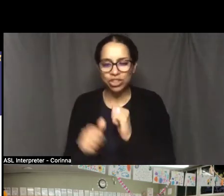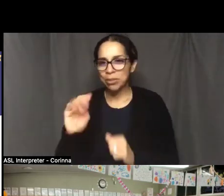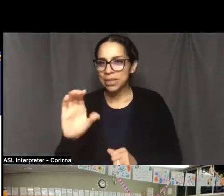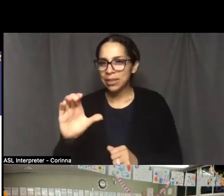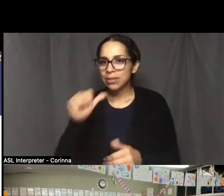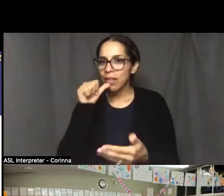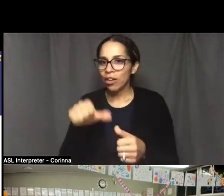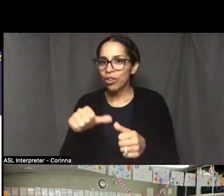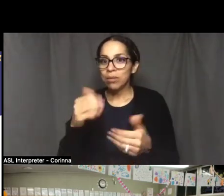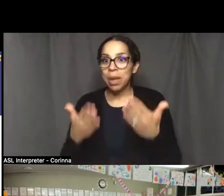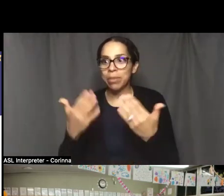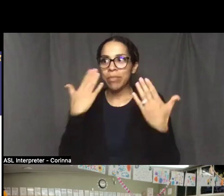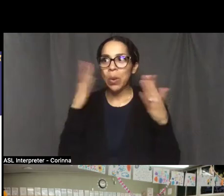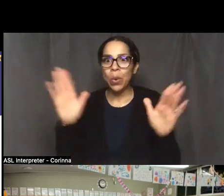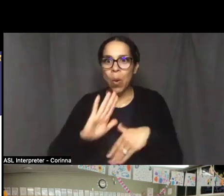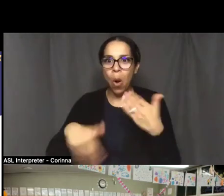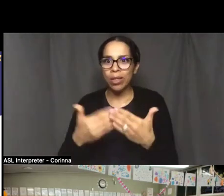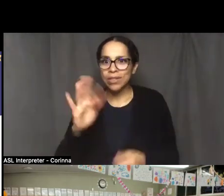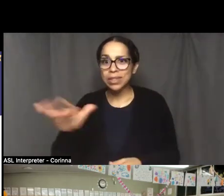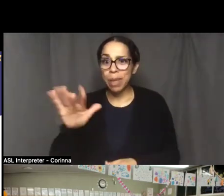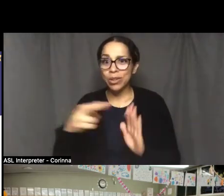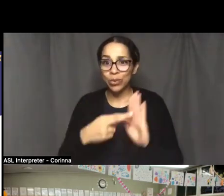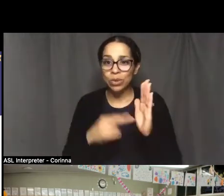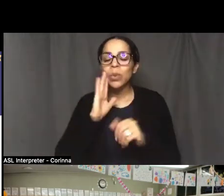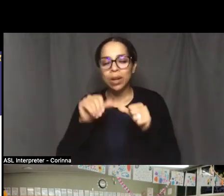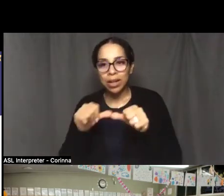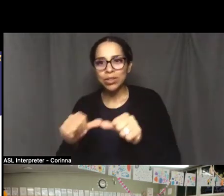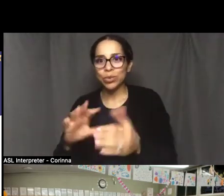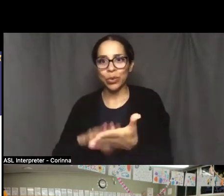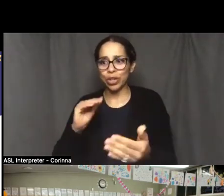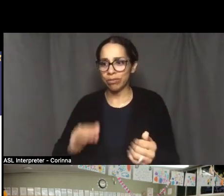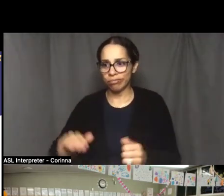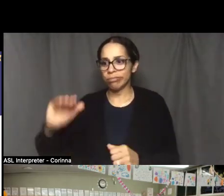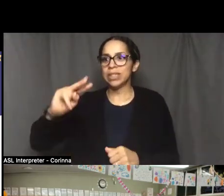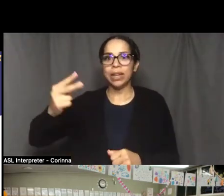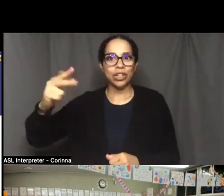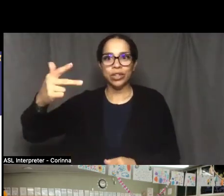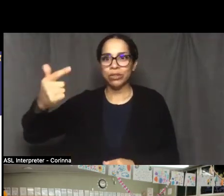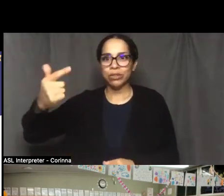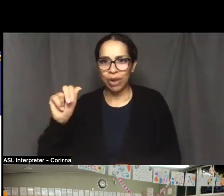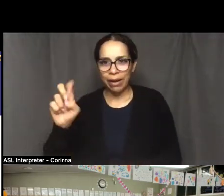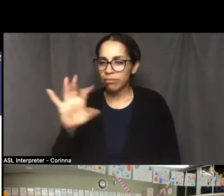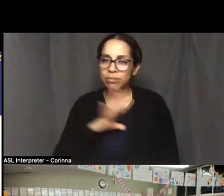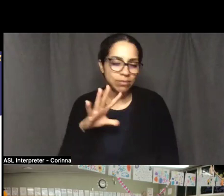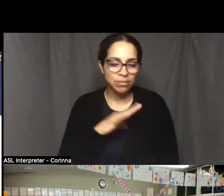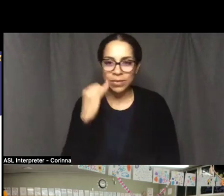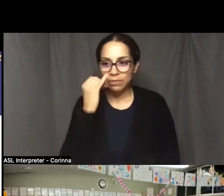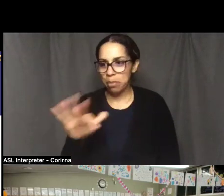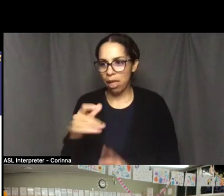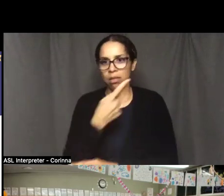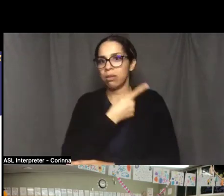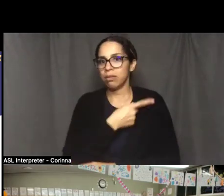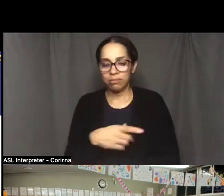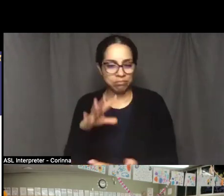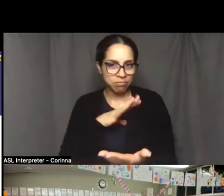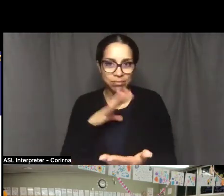they're going to continue to learn through second and third, all the way through second and third grade. So that's fine. And as long as if we can sound it out,